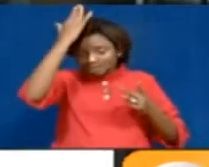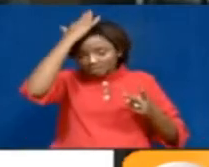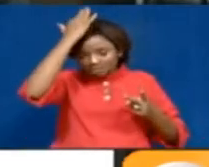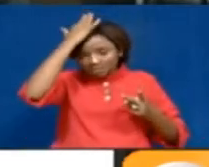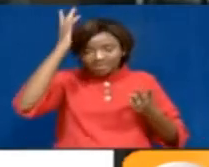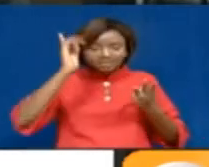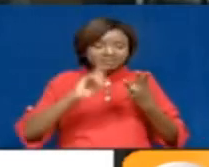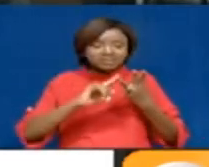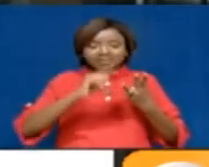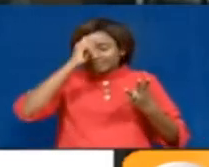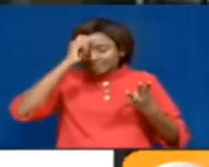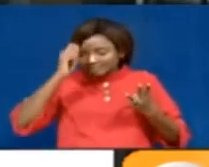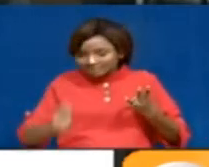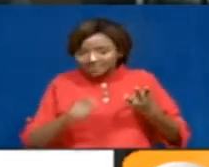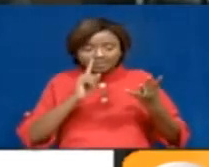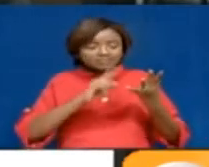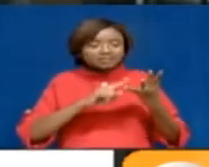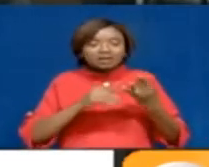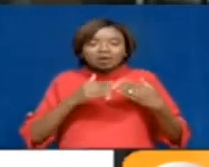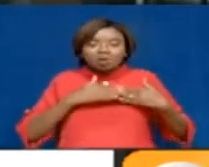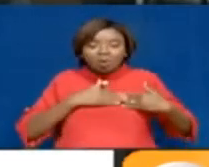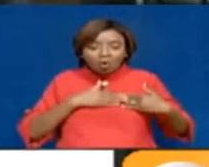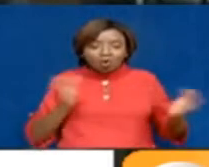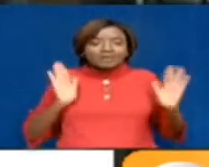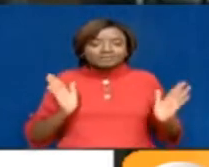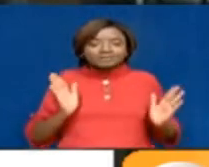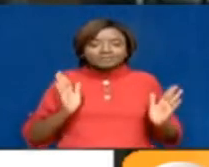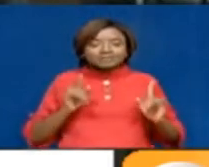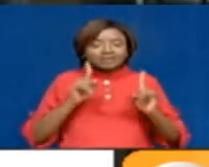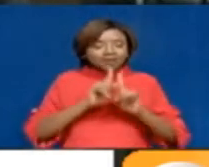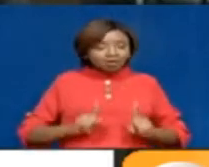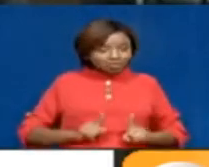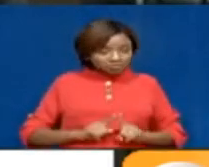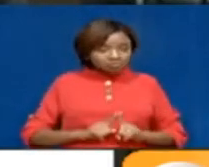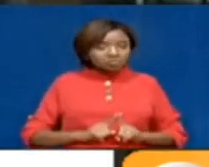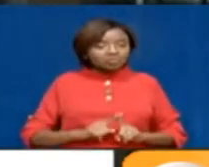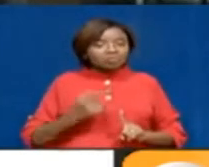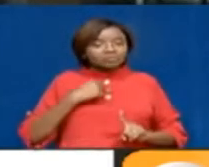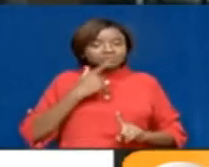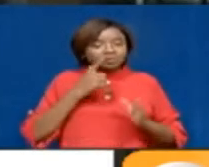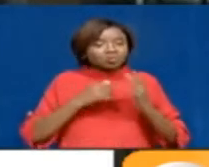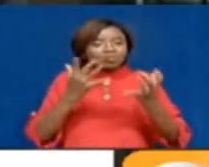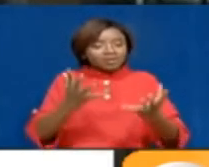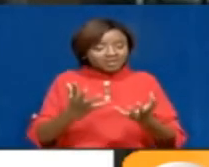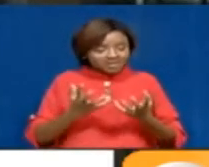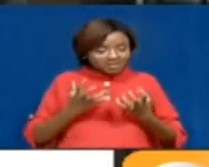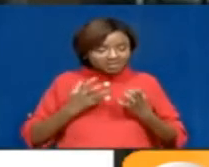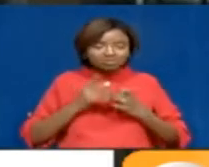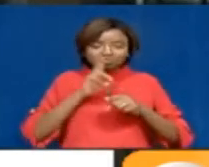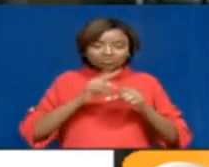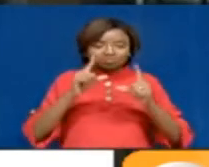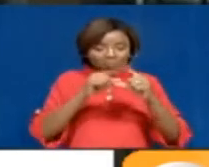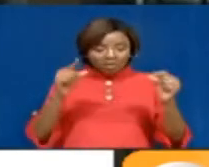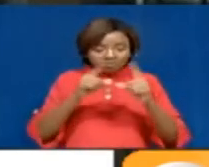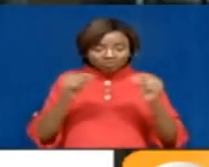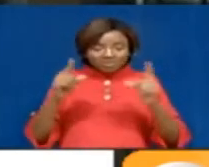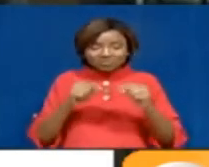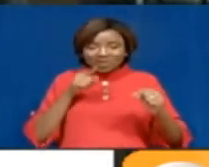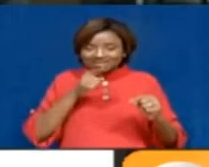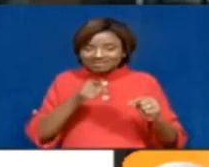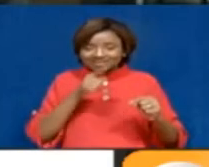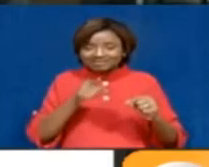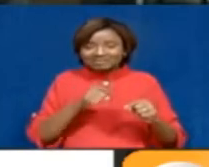respect, honesty. And as we said, let's really sanitize our mouths so that the